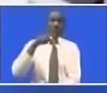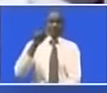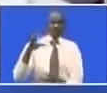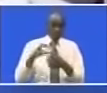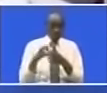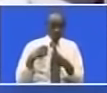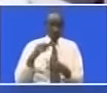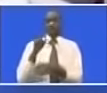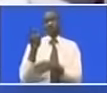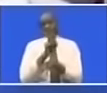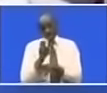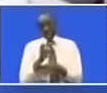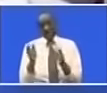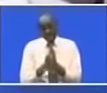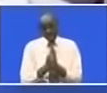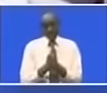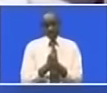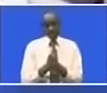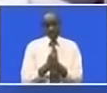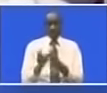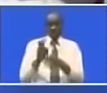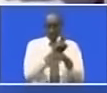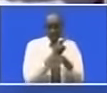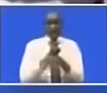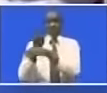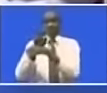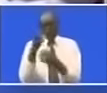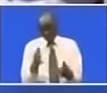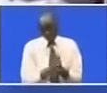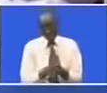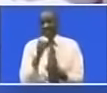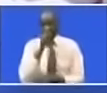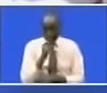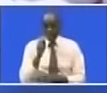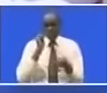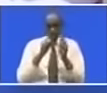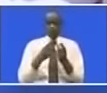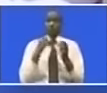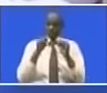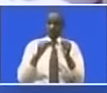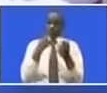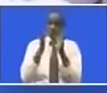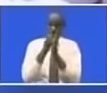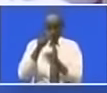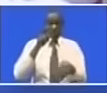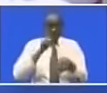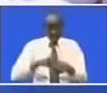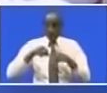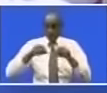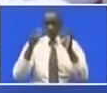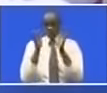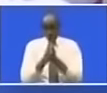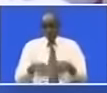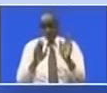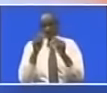of Election Monitoring and Observation in Tanzania. We hope to be able to speak with you again, even as we continue with our